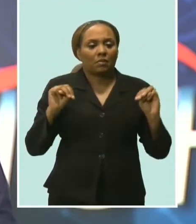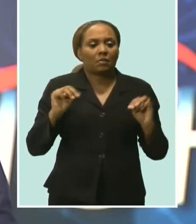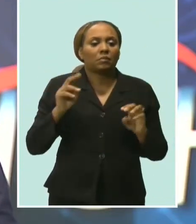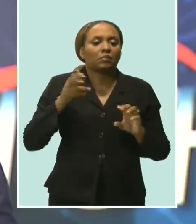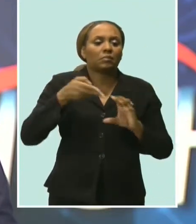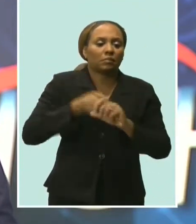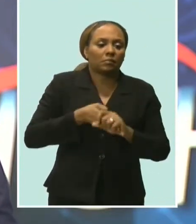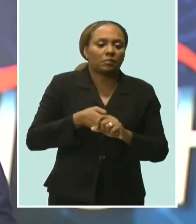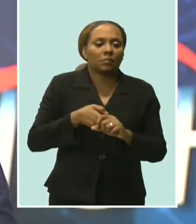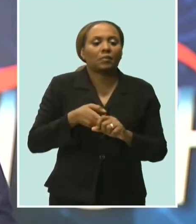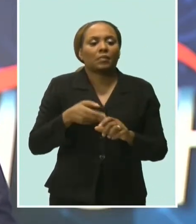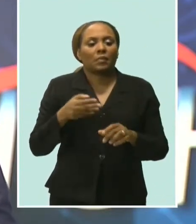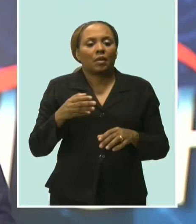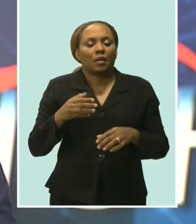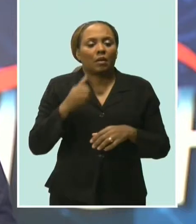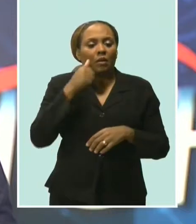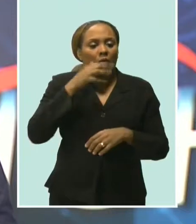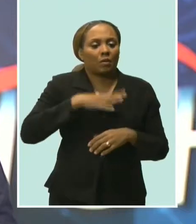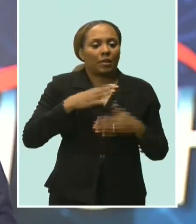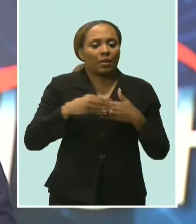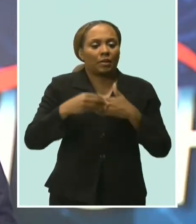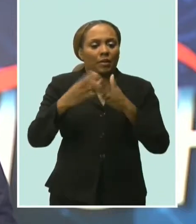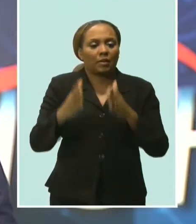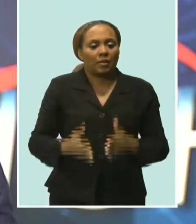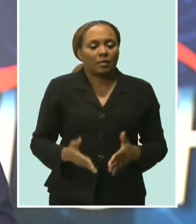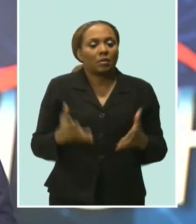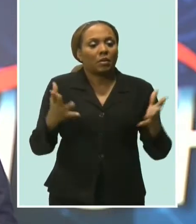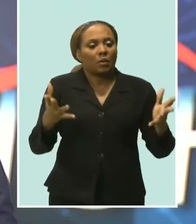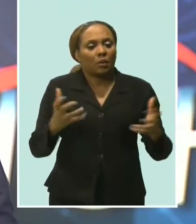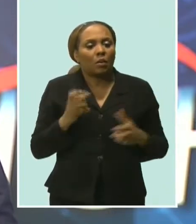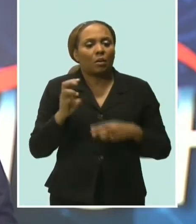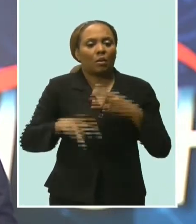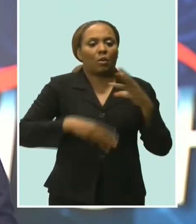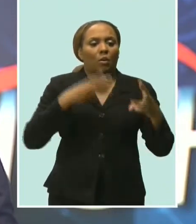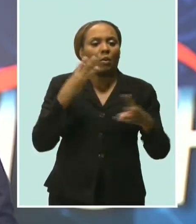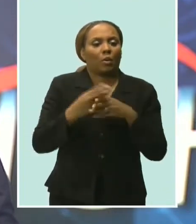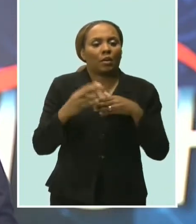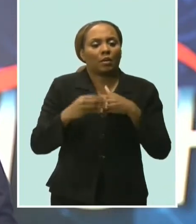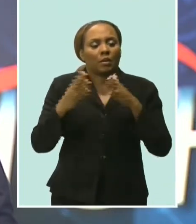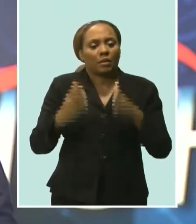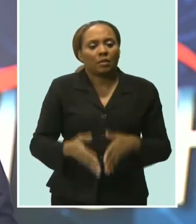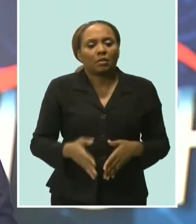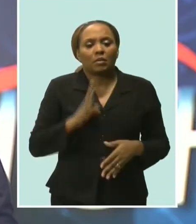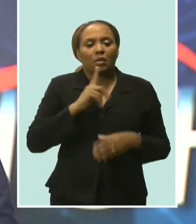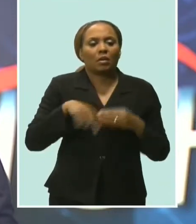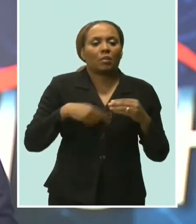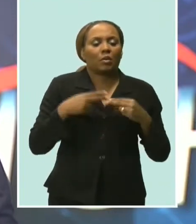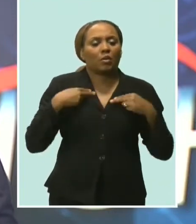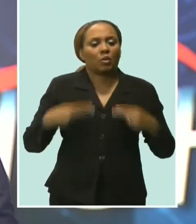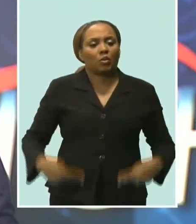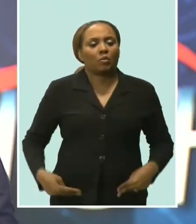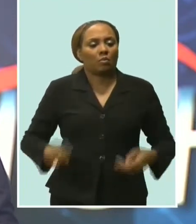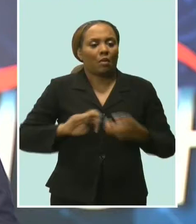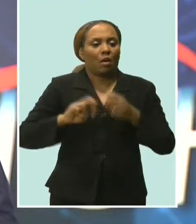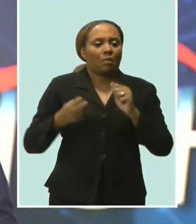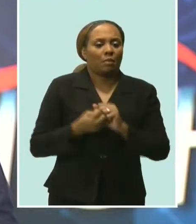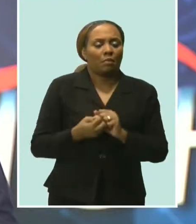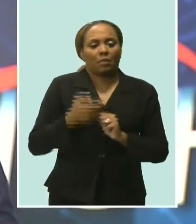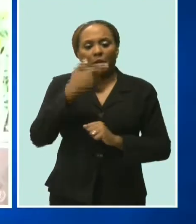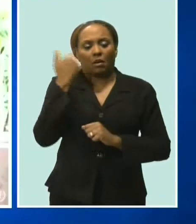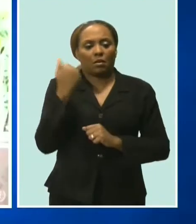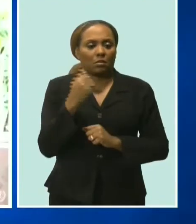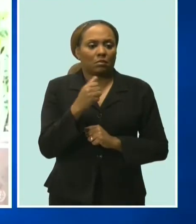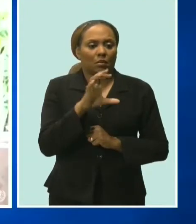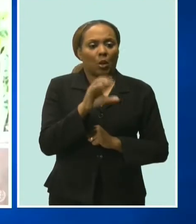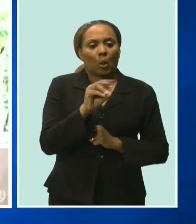an international chorus of female leaders urging world leaders to address the human crisis of the COVID-19 pandemic. Ms. Motley